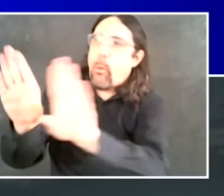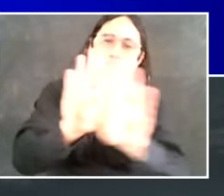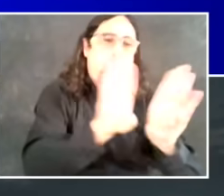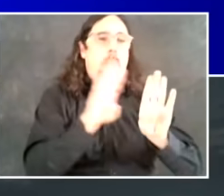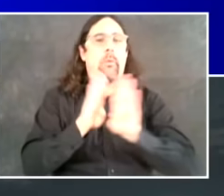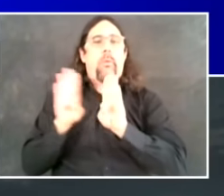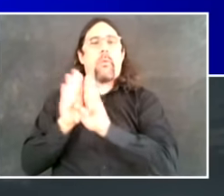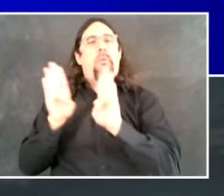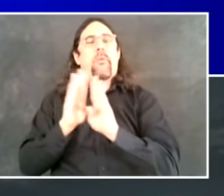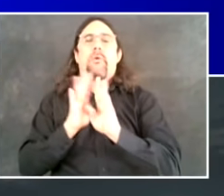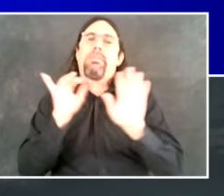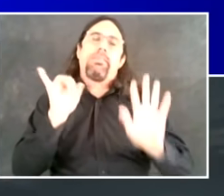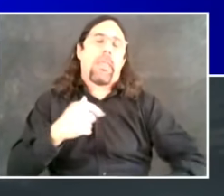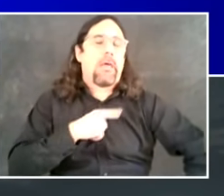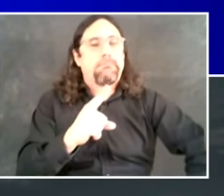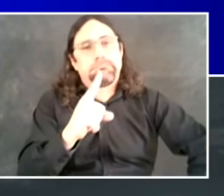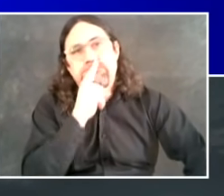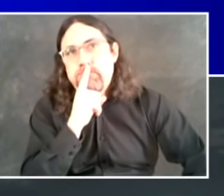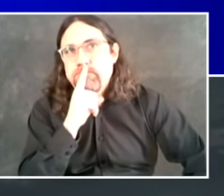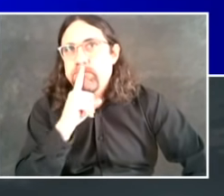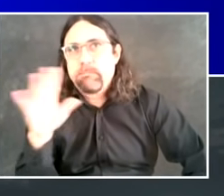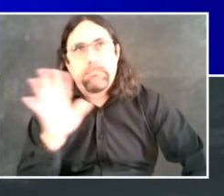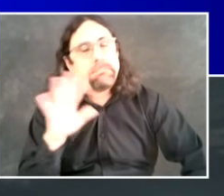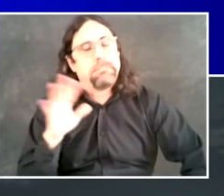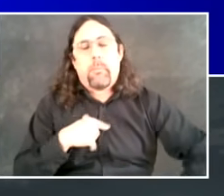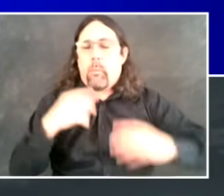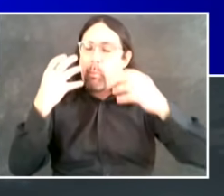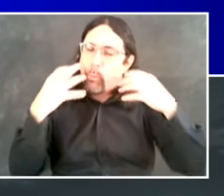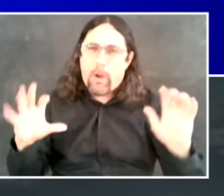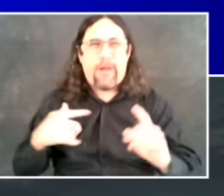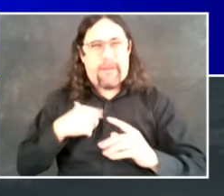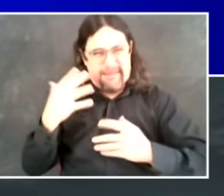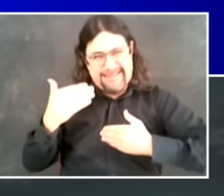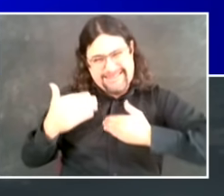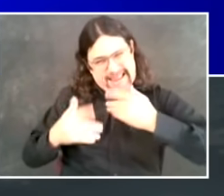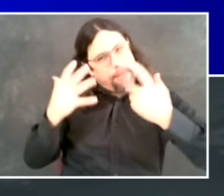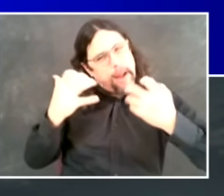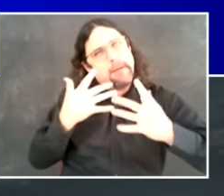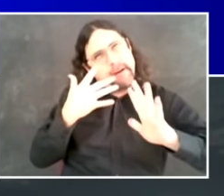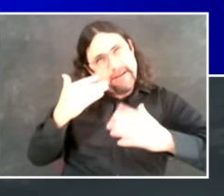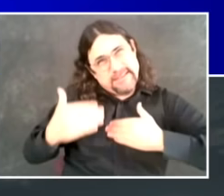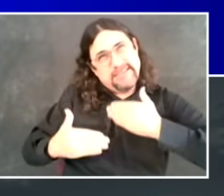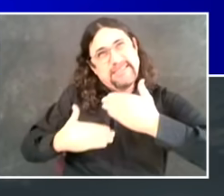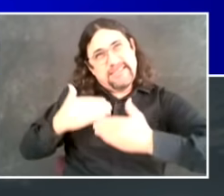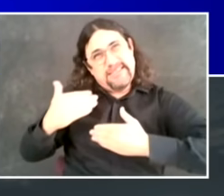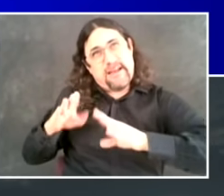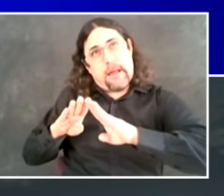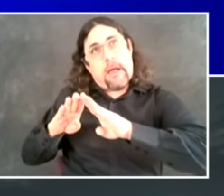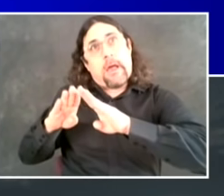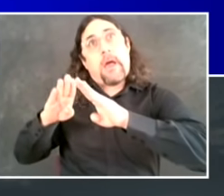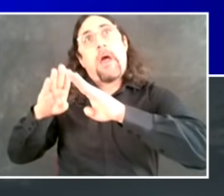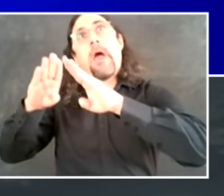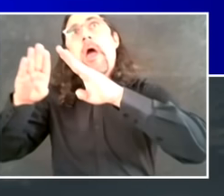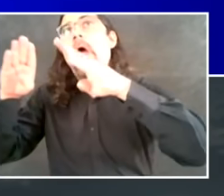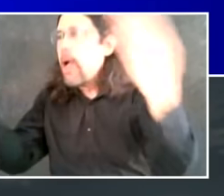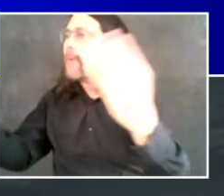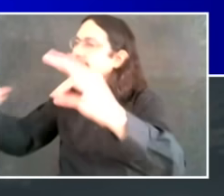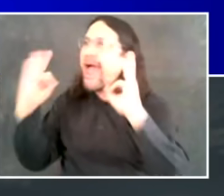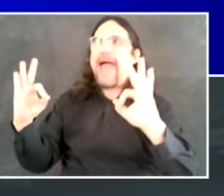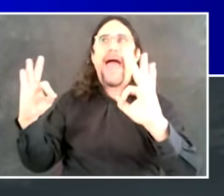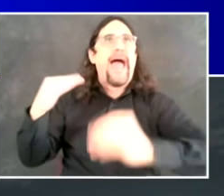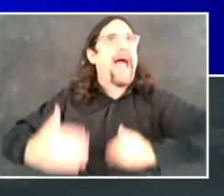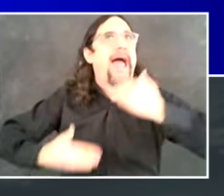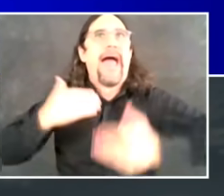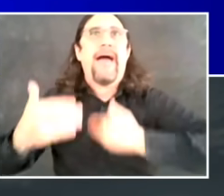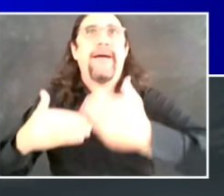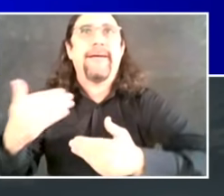don't have that happen here? And the answer is that we need to stick with what's working. We need to